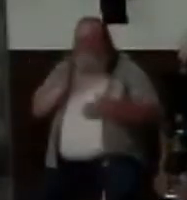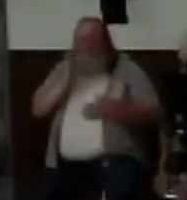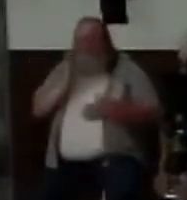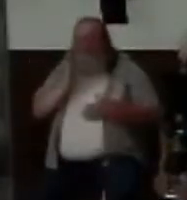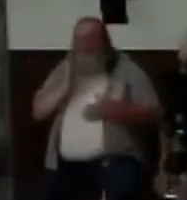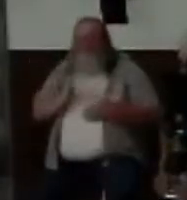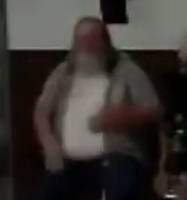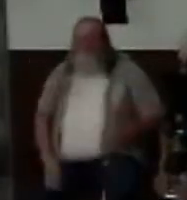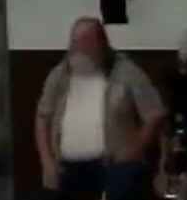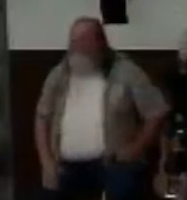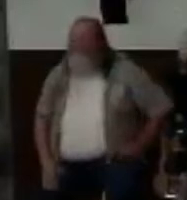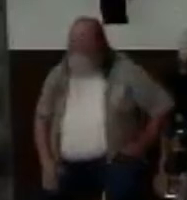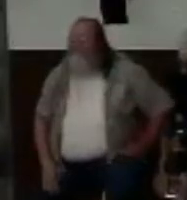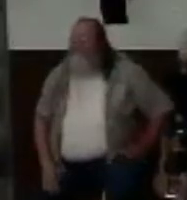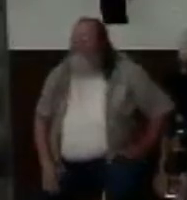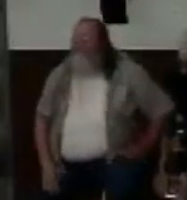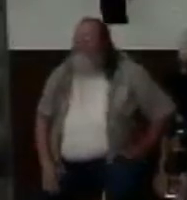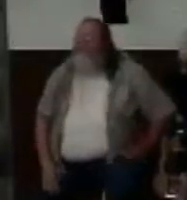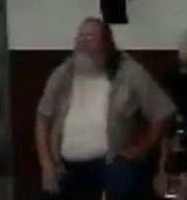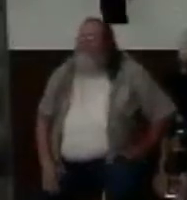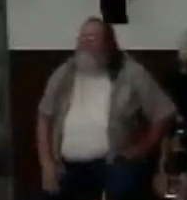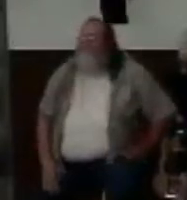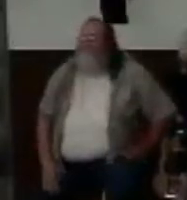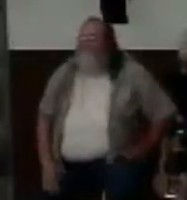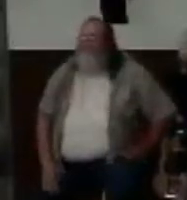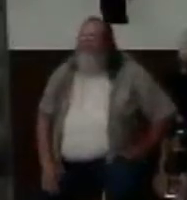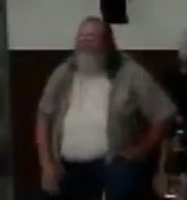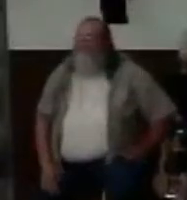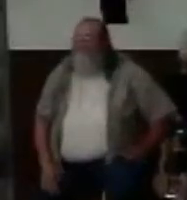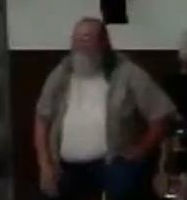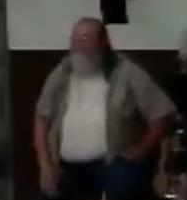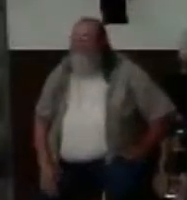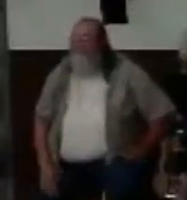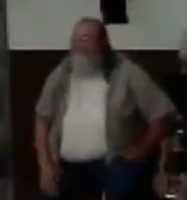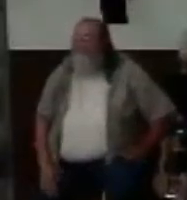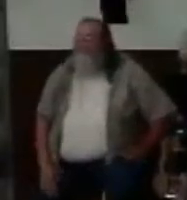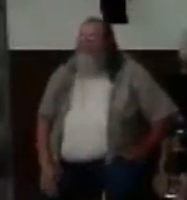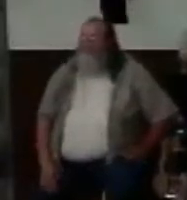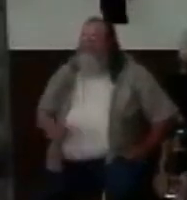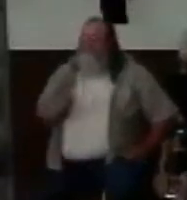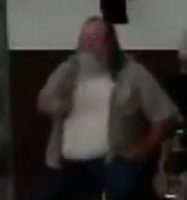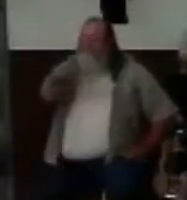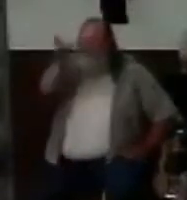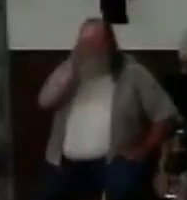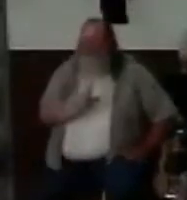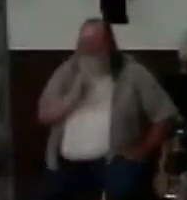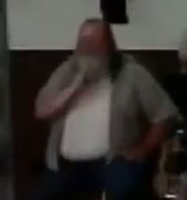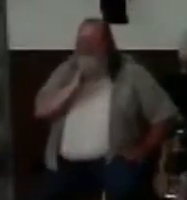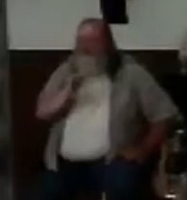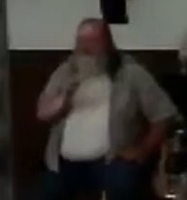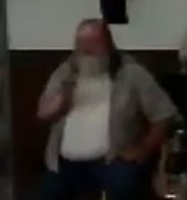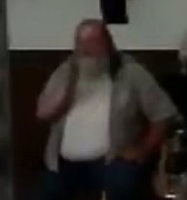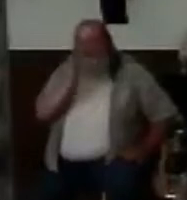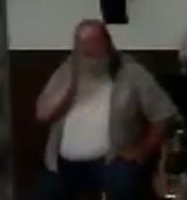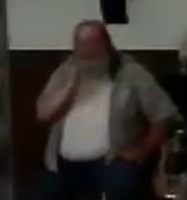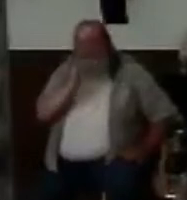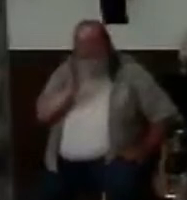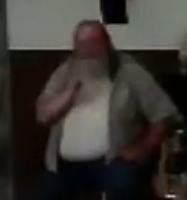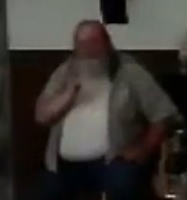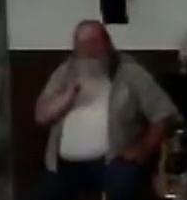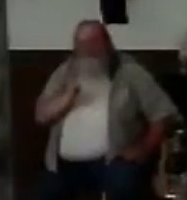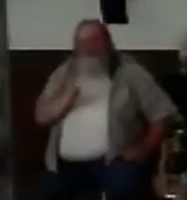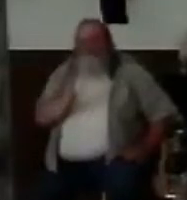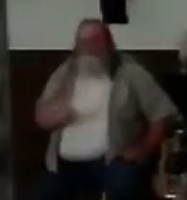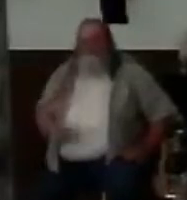pour out water. He is the water source. I will pour out water to quench your